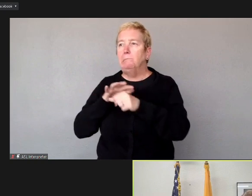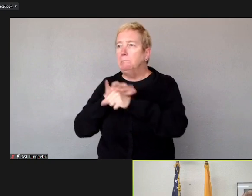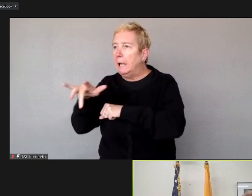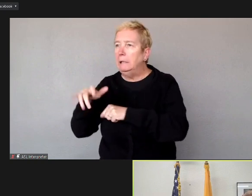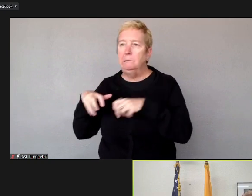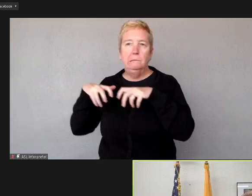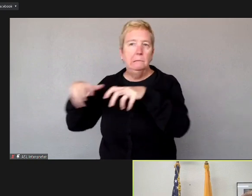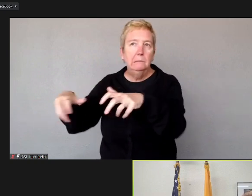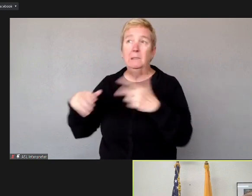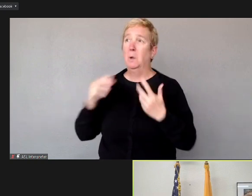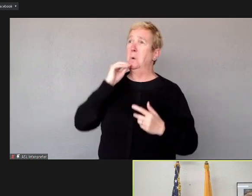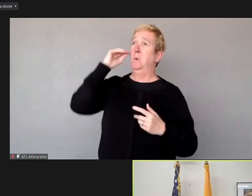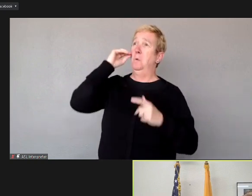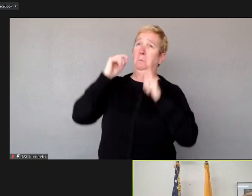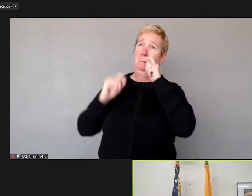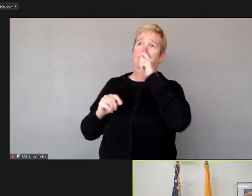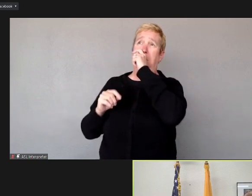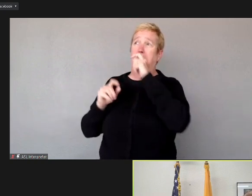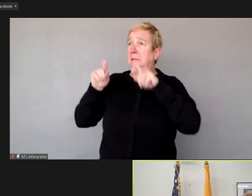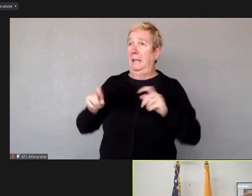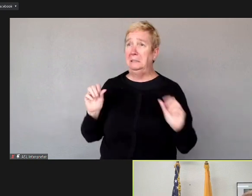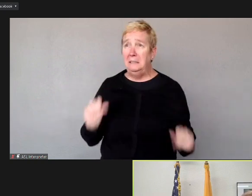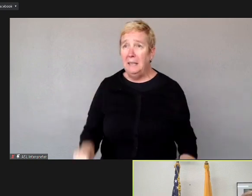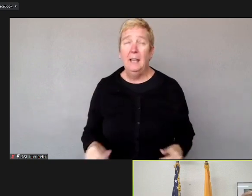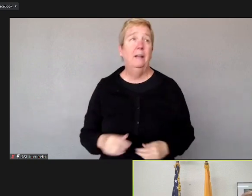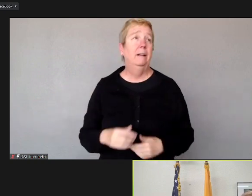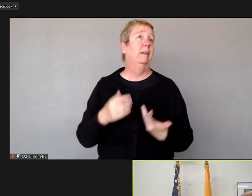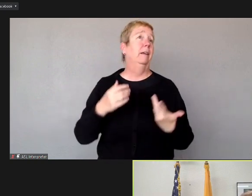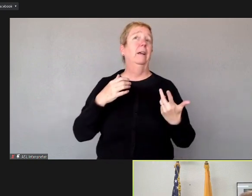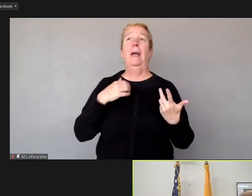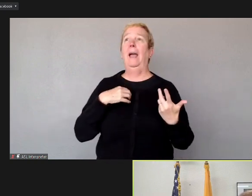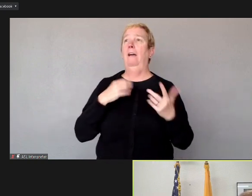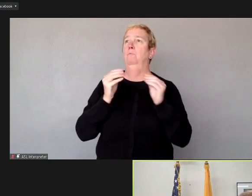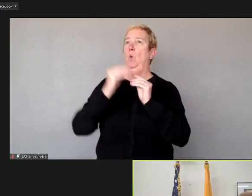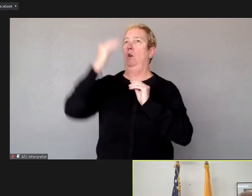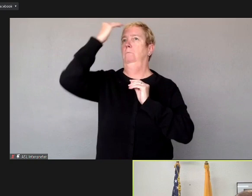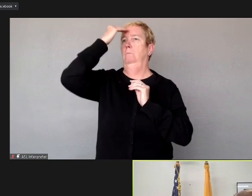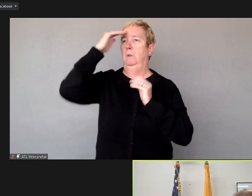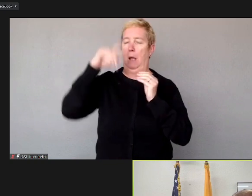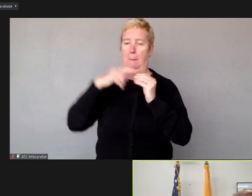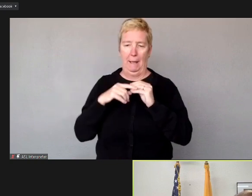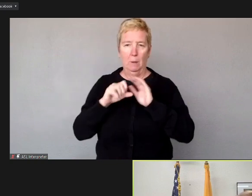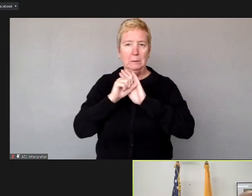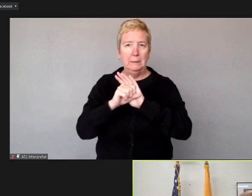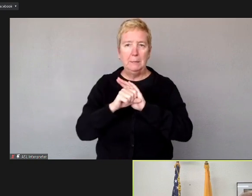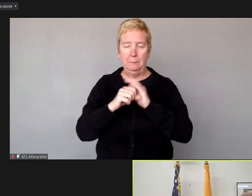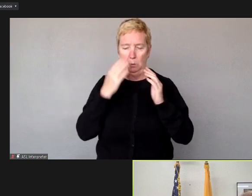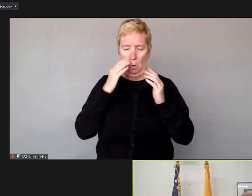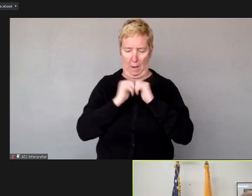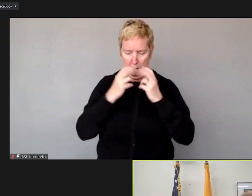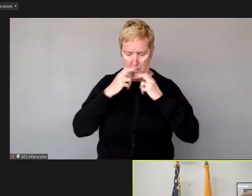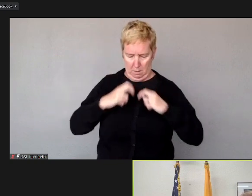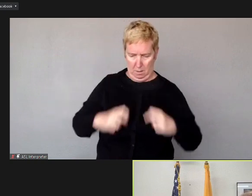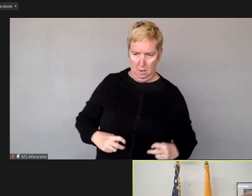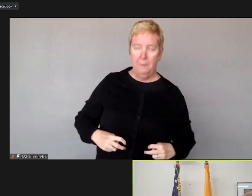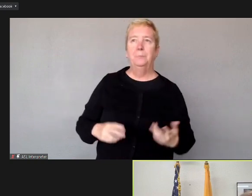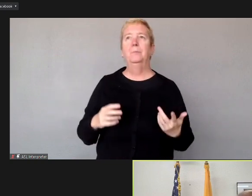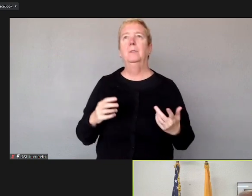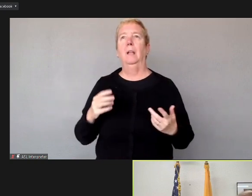home. We've got a much broader public awareness of symptoms. And I hope everyone knows not to go to work